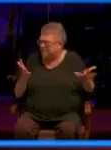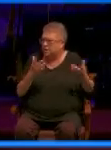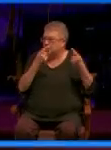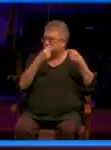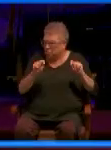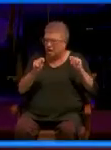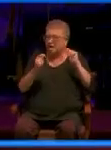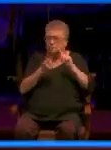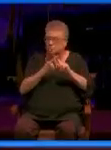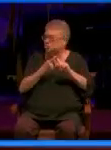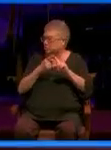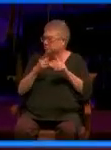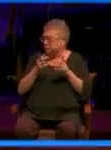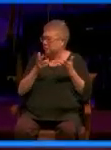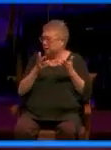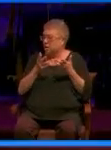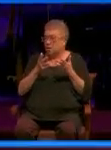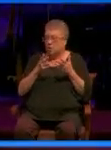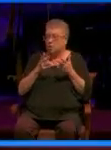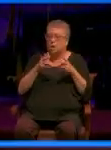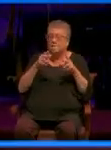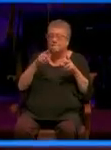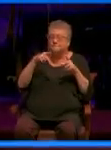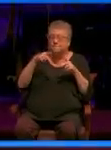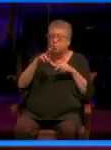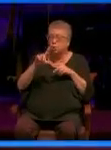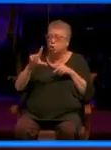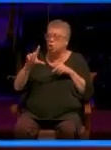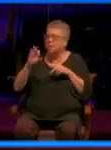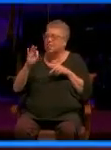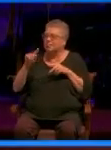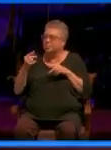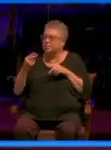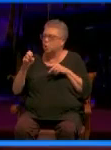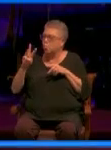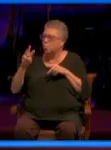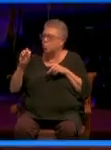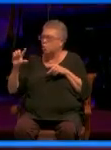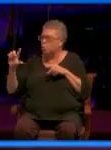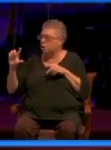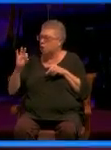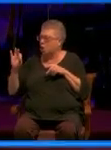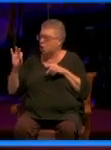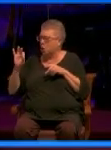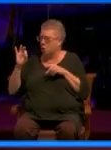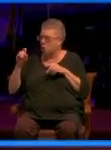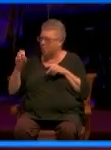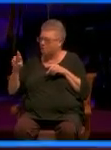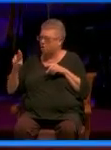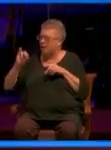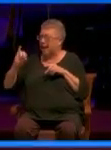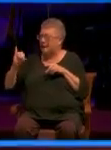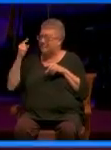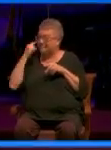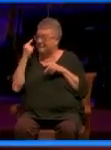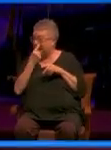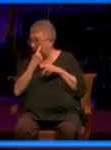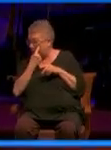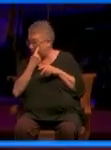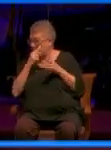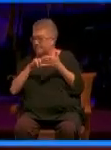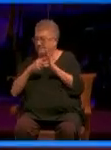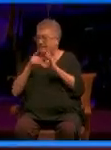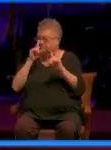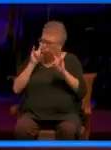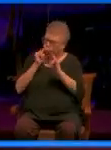to, hear the pun, pull the wool over Isaac's eyes. That's what she's trying to do. And she